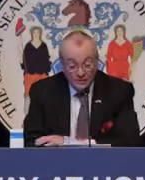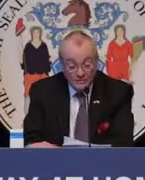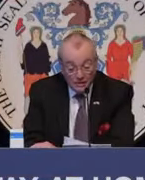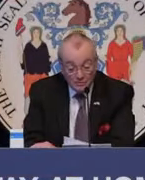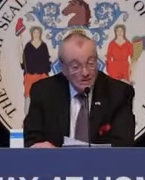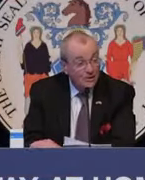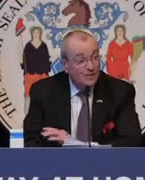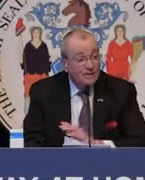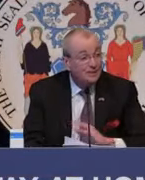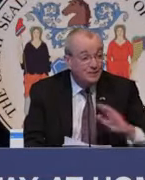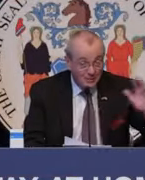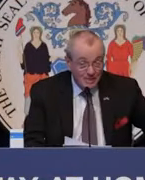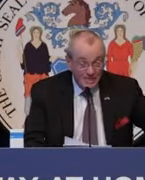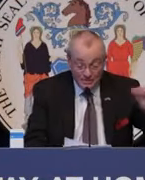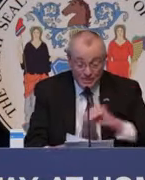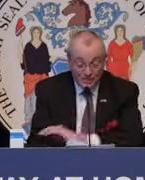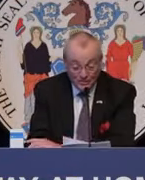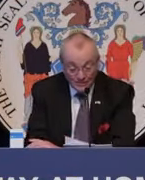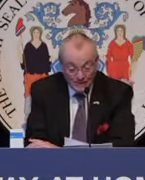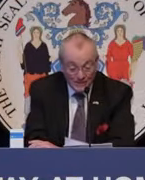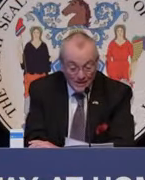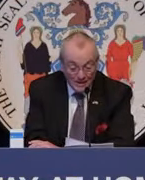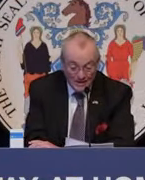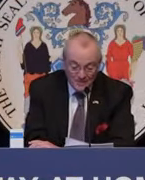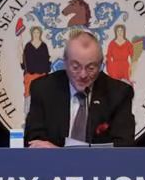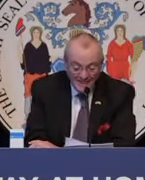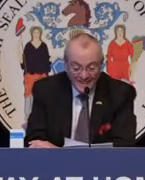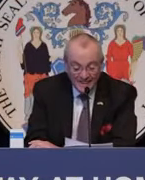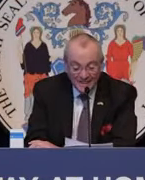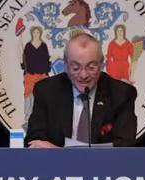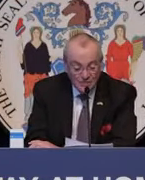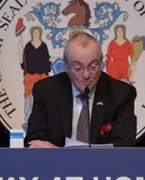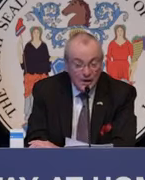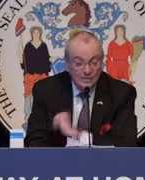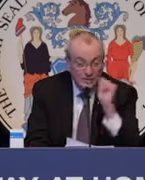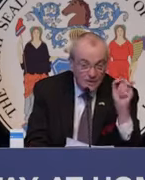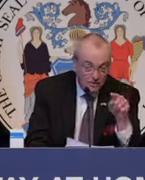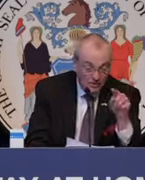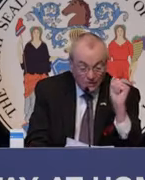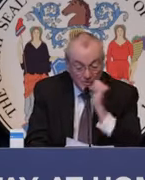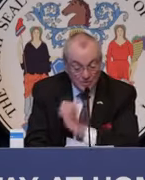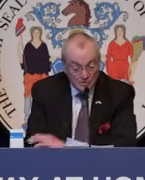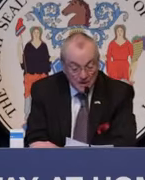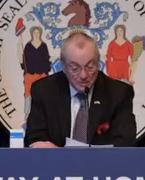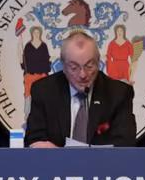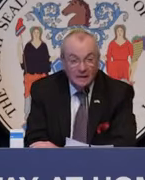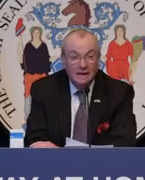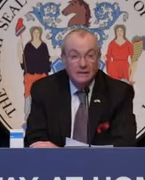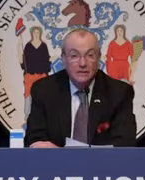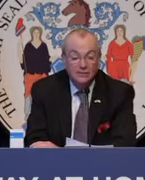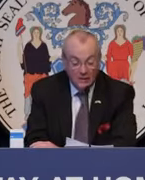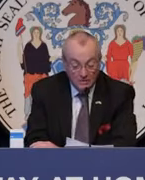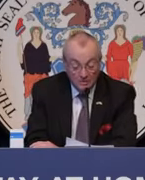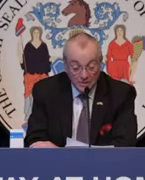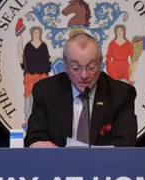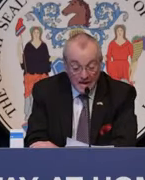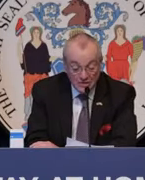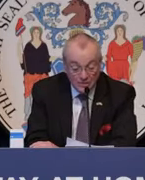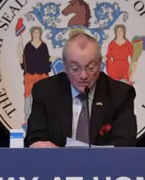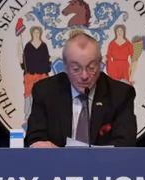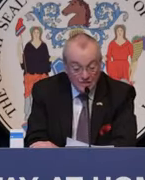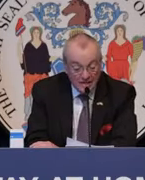Menendez, it must be noted, in addition to many other things we could say about him, is the sponsor, as you can see with his Republican colleague, Senator